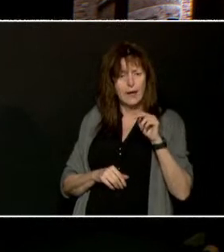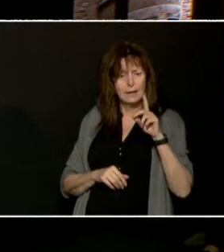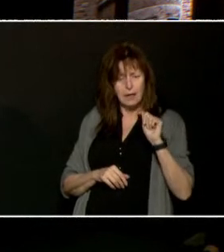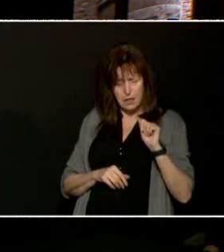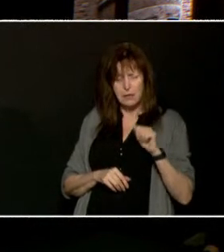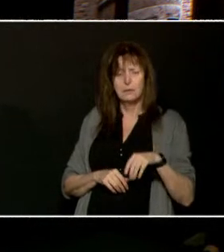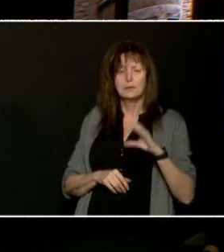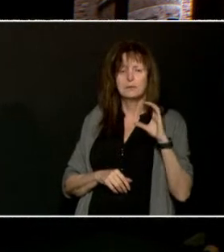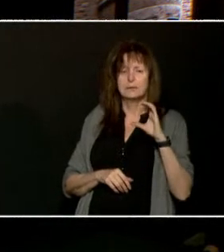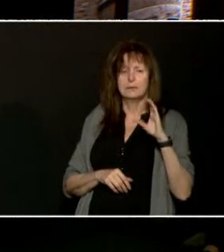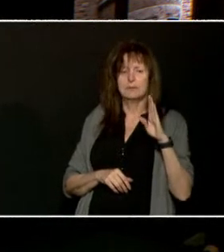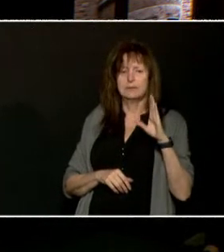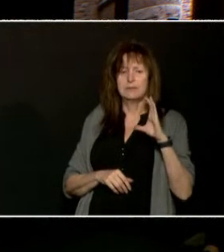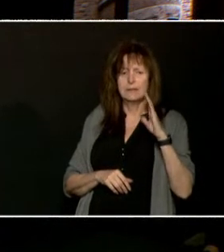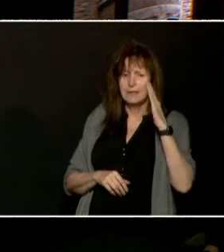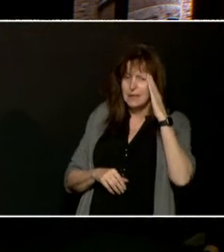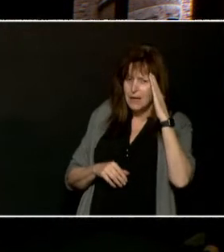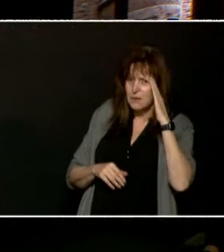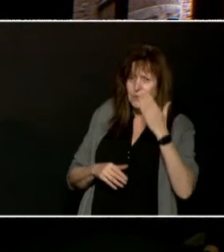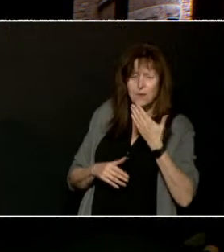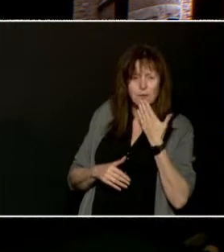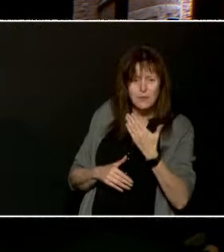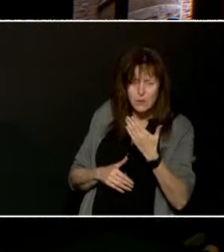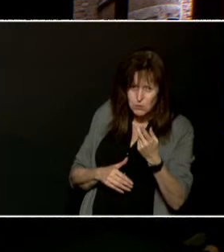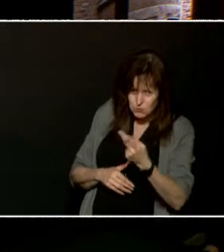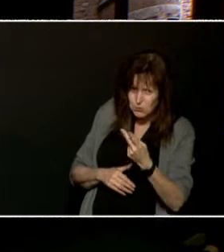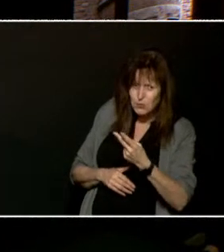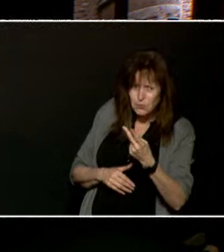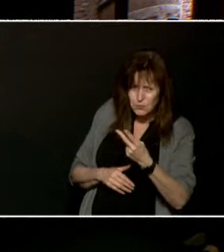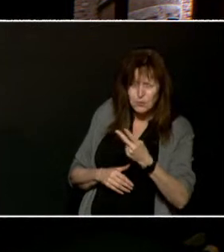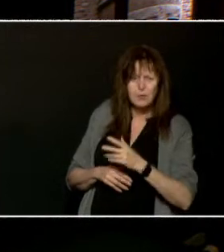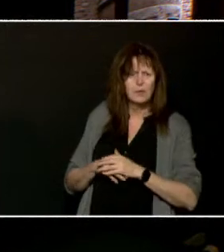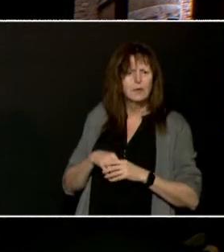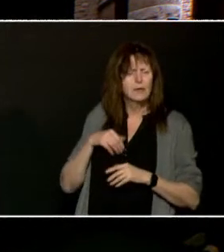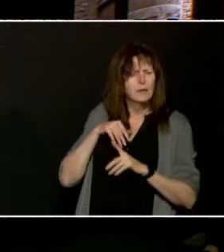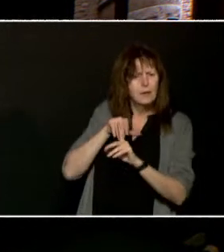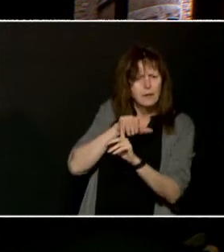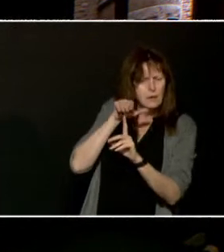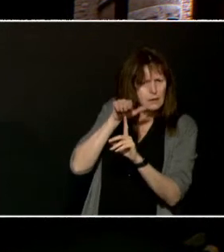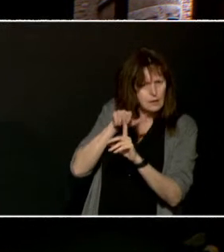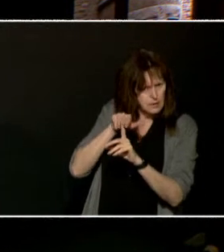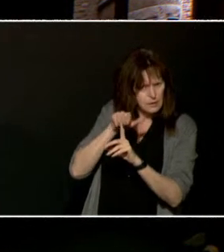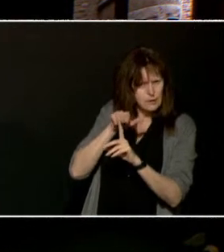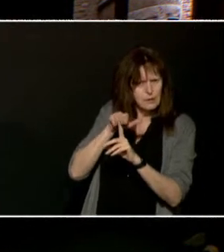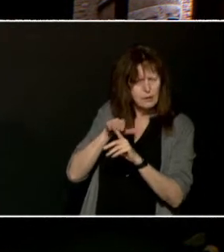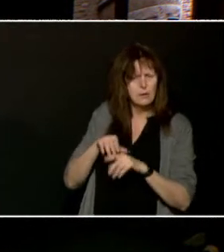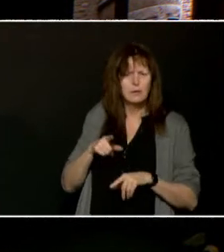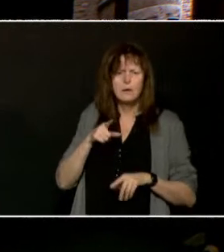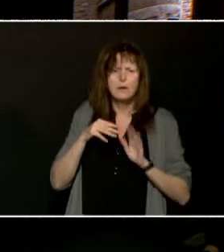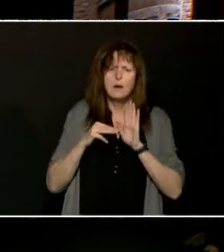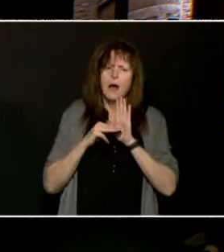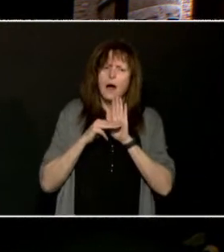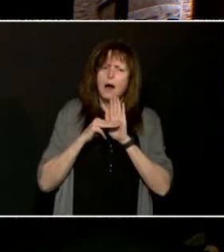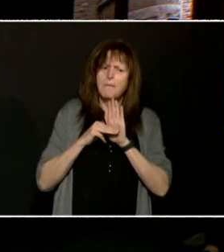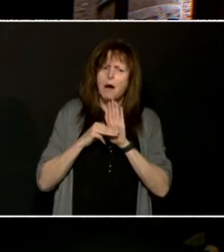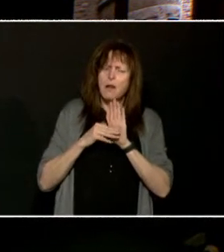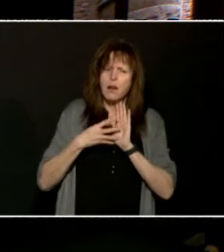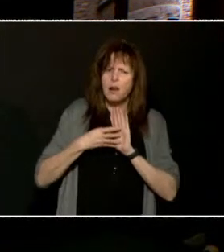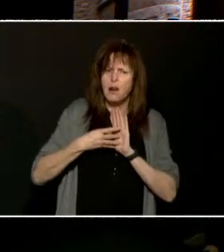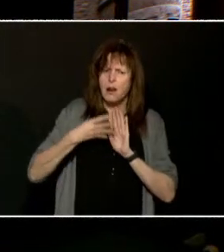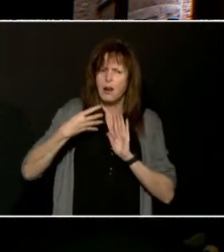Hi there. Thank you both for this. Looking at this modeling, and I know you both said you're